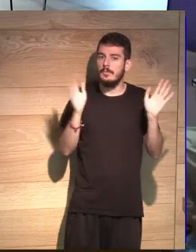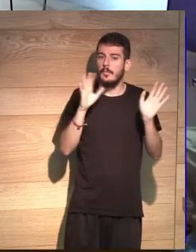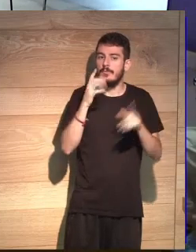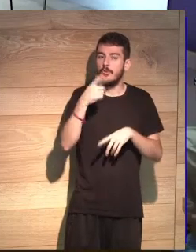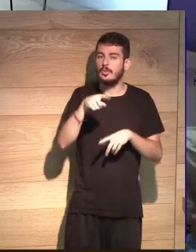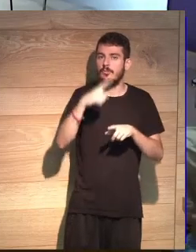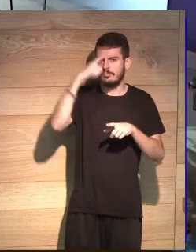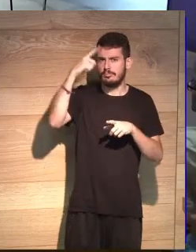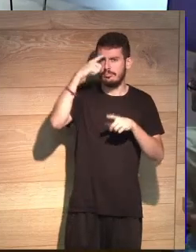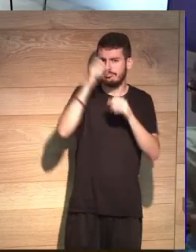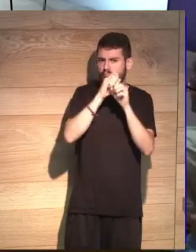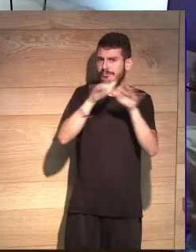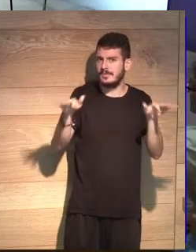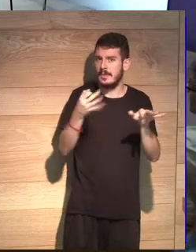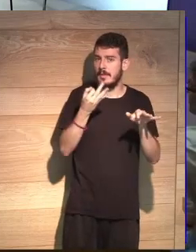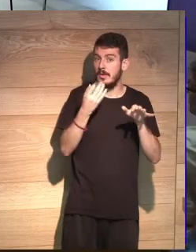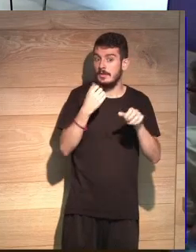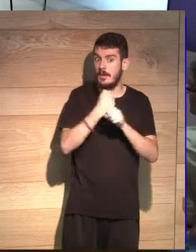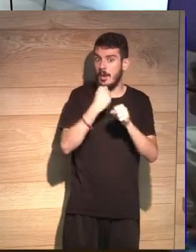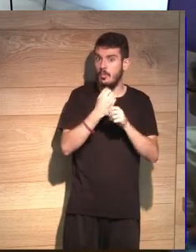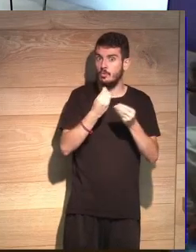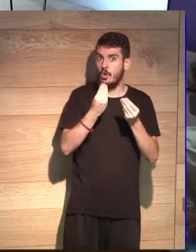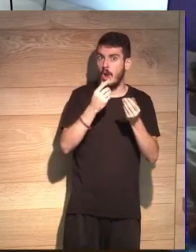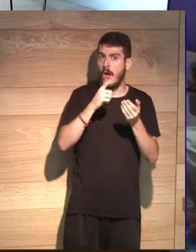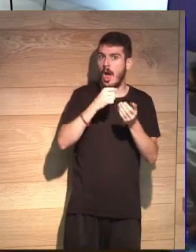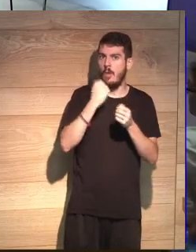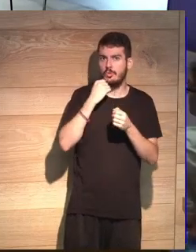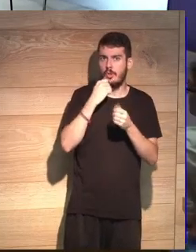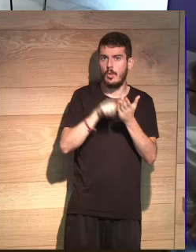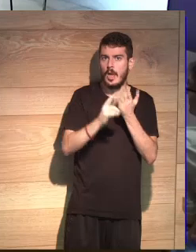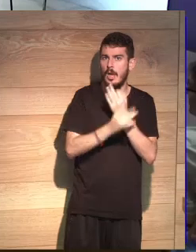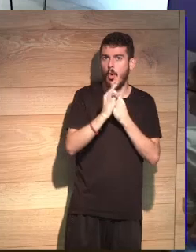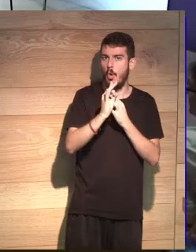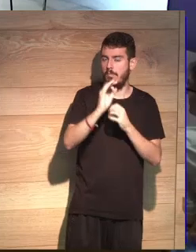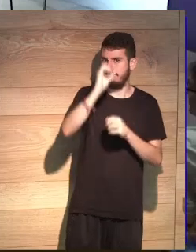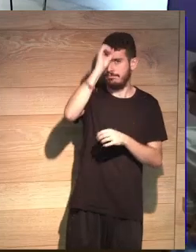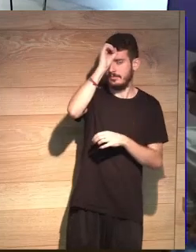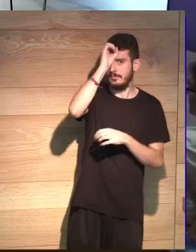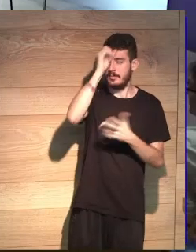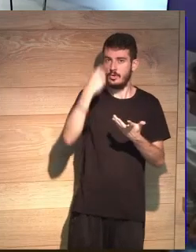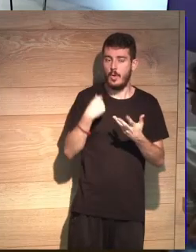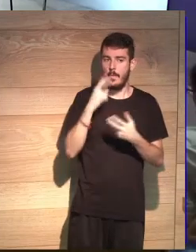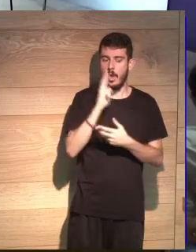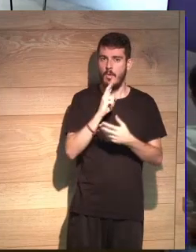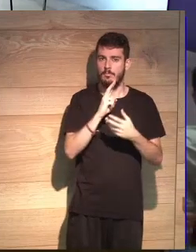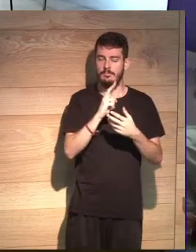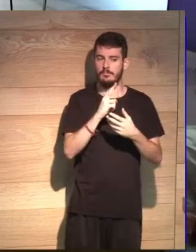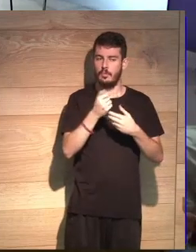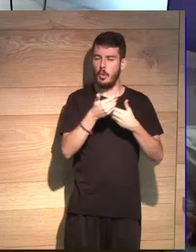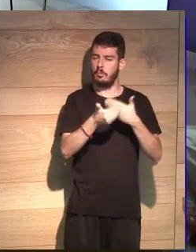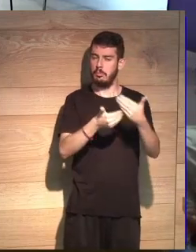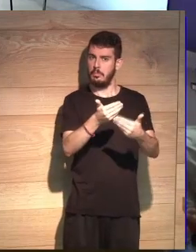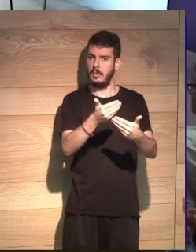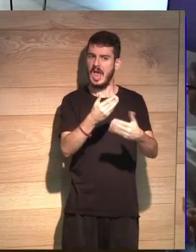So this is a question because you have to make an effort of dissemination, and I know there's a lack of